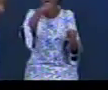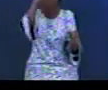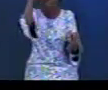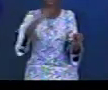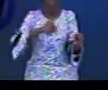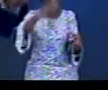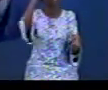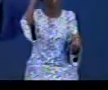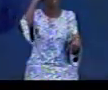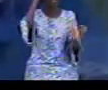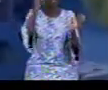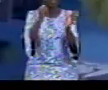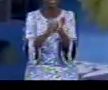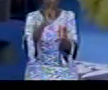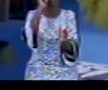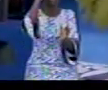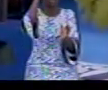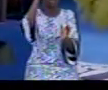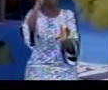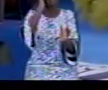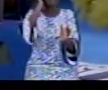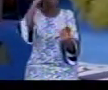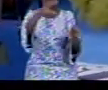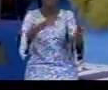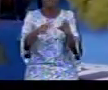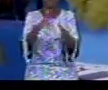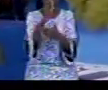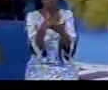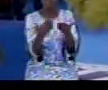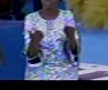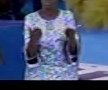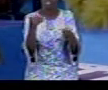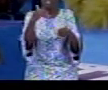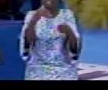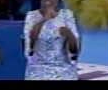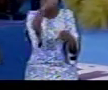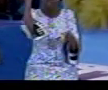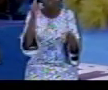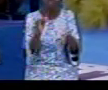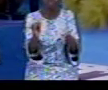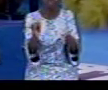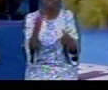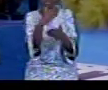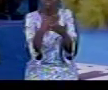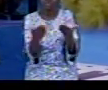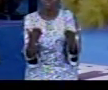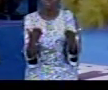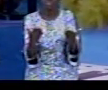know you are going to do something eternal, something